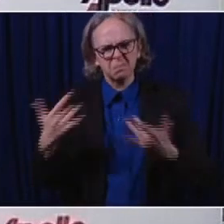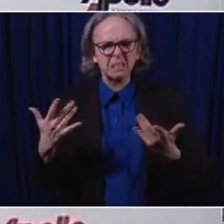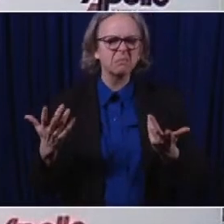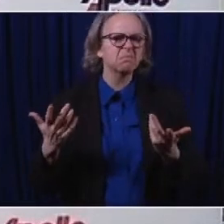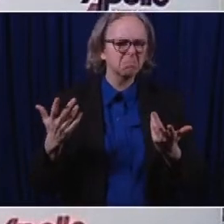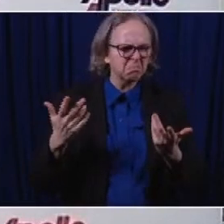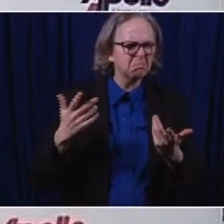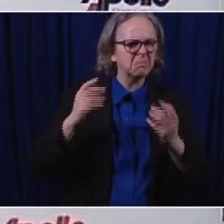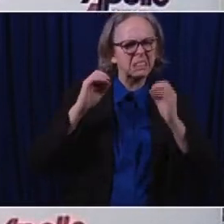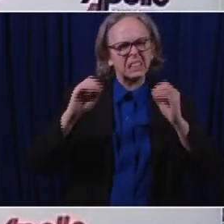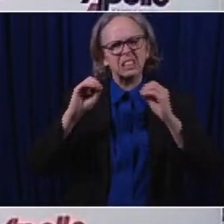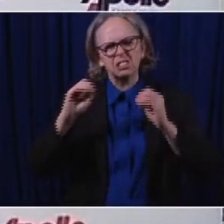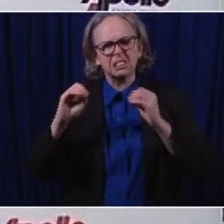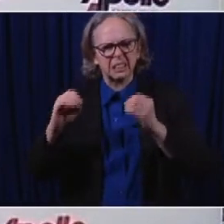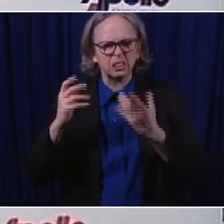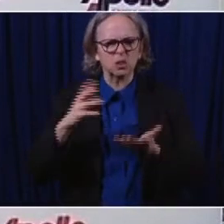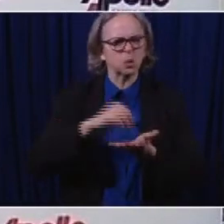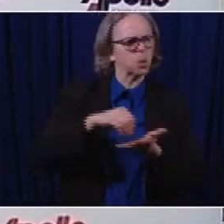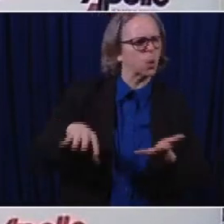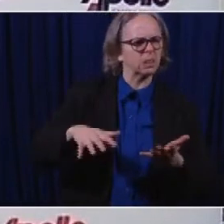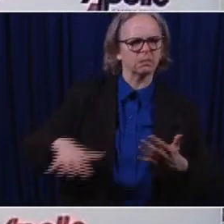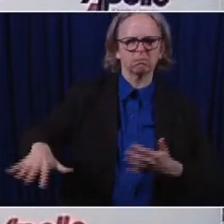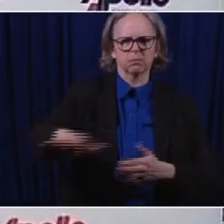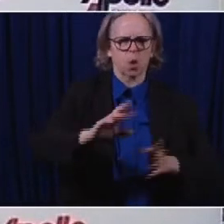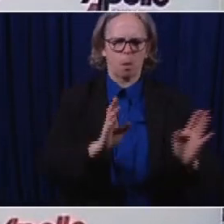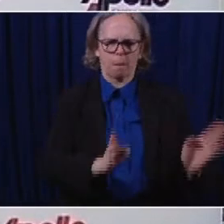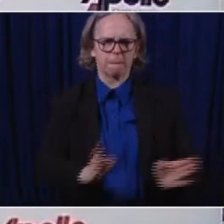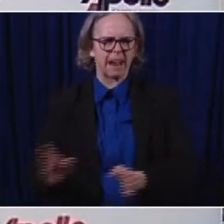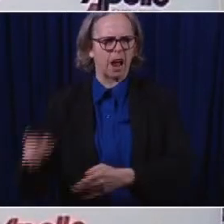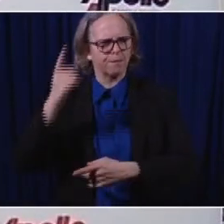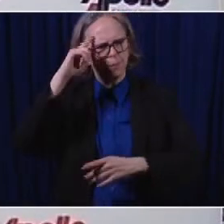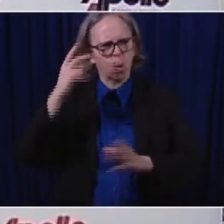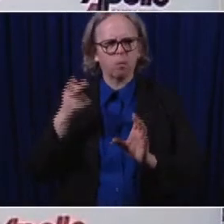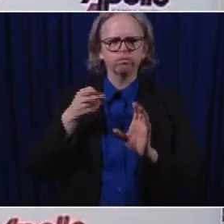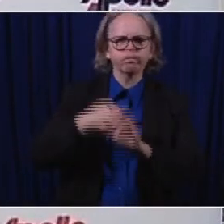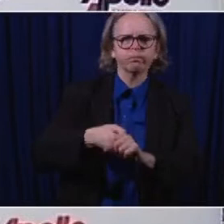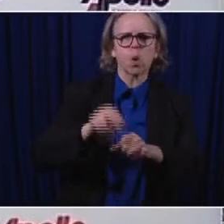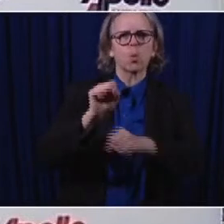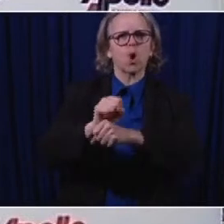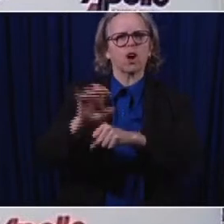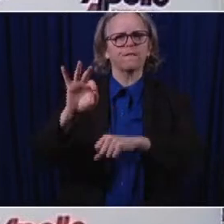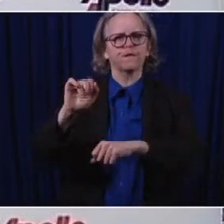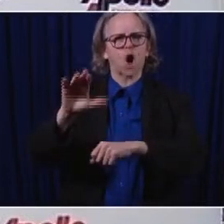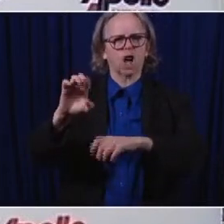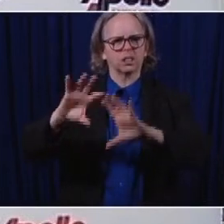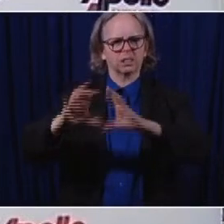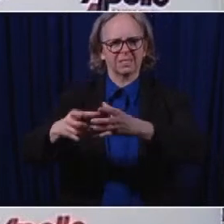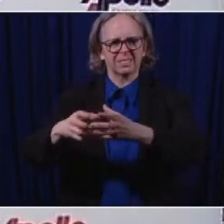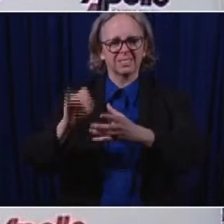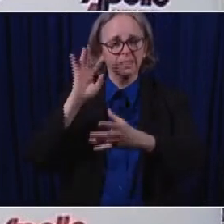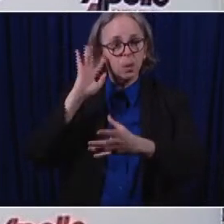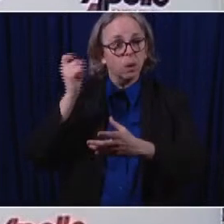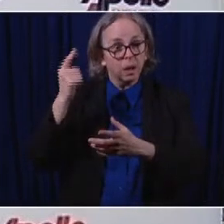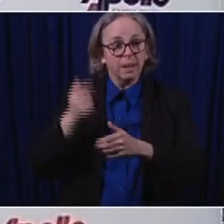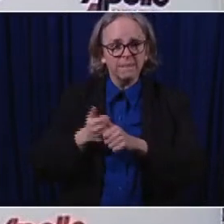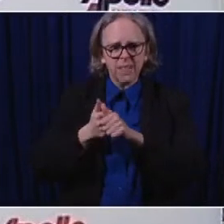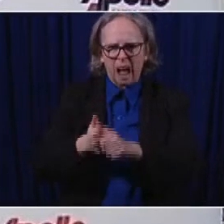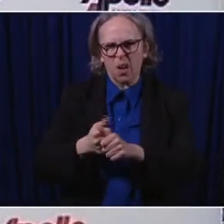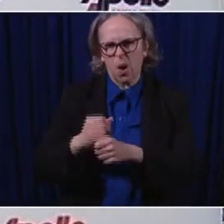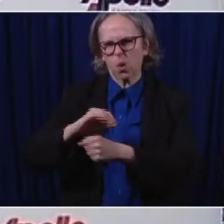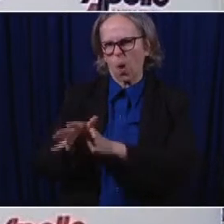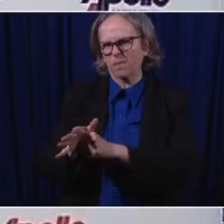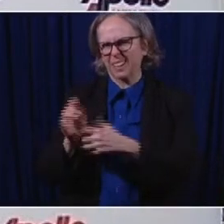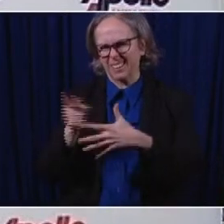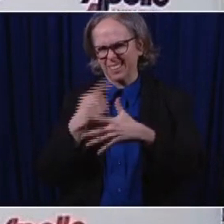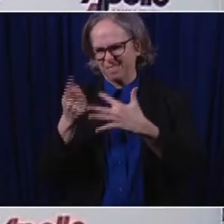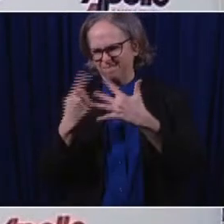be next ready in the workforce and how to enter the workforce using COVID protocols. That's great. That's great. You